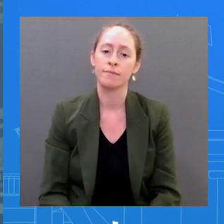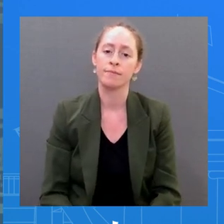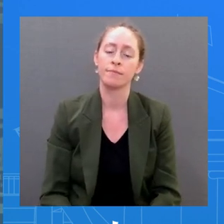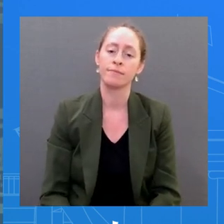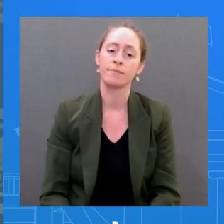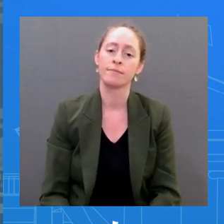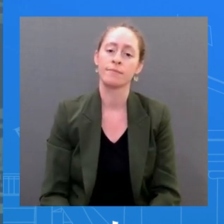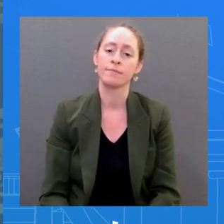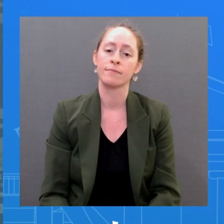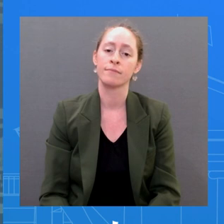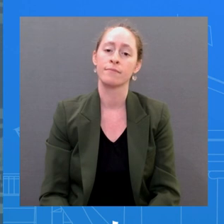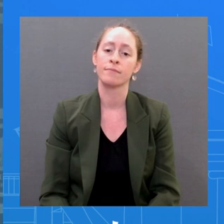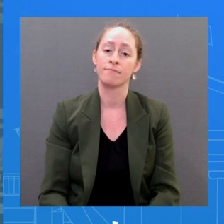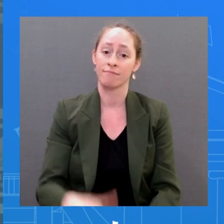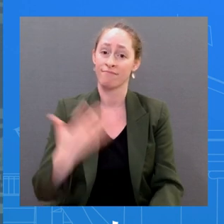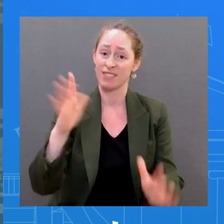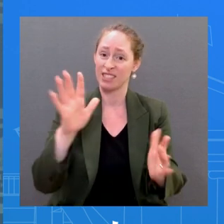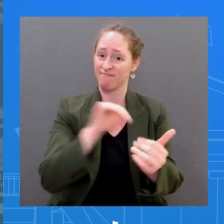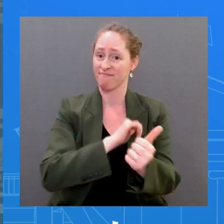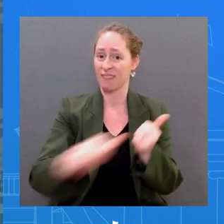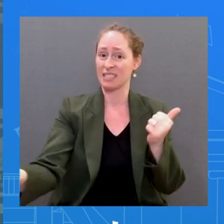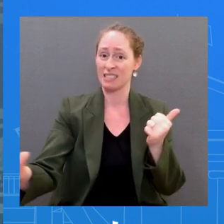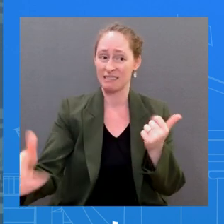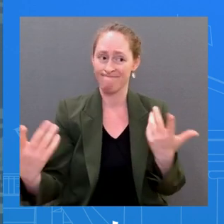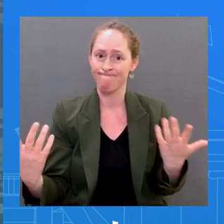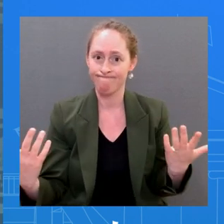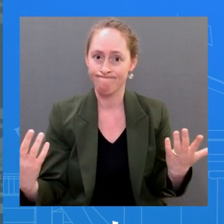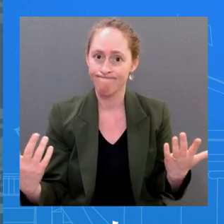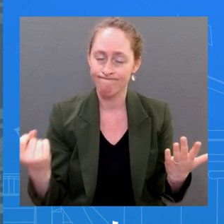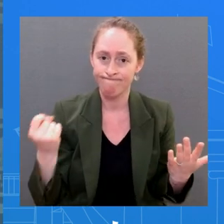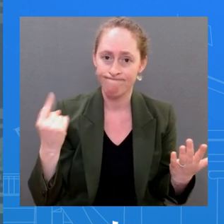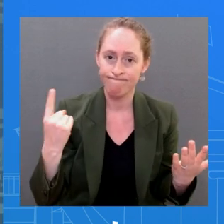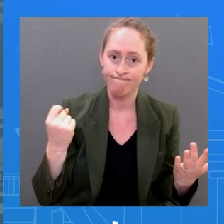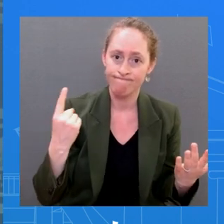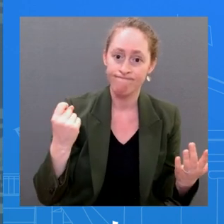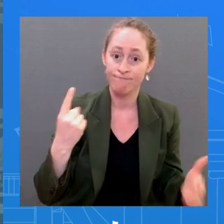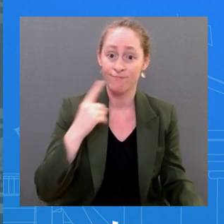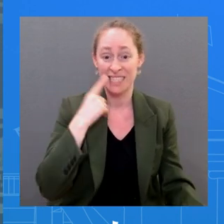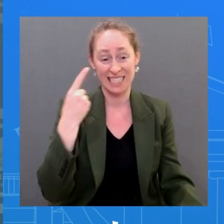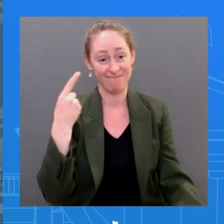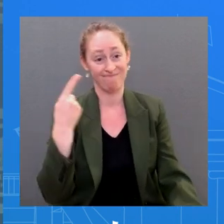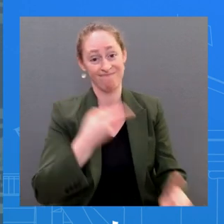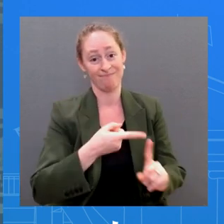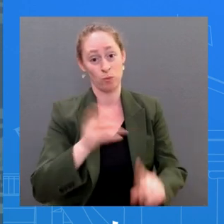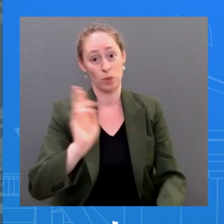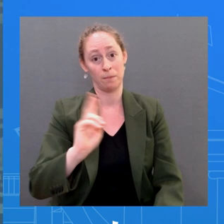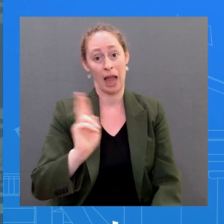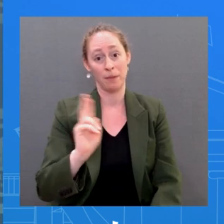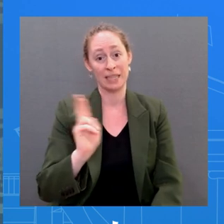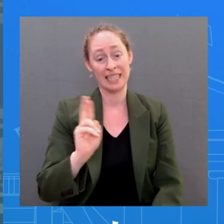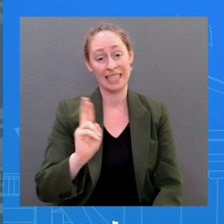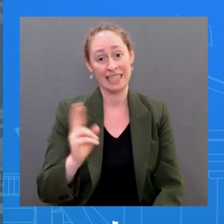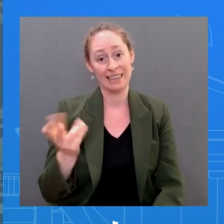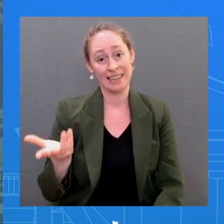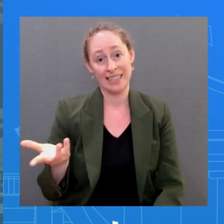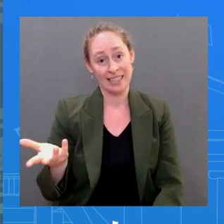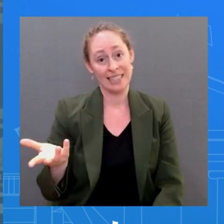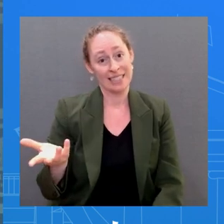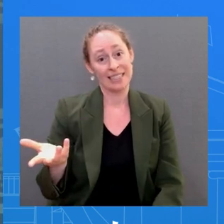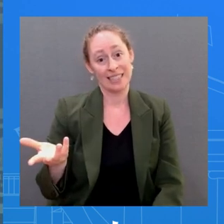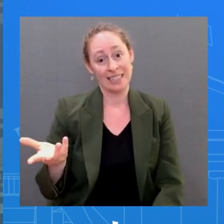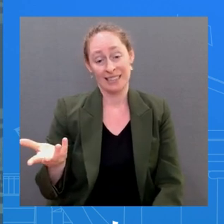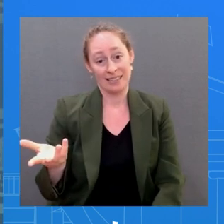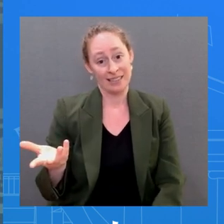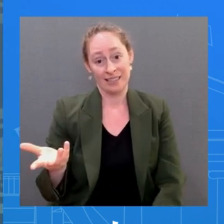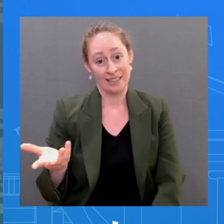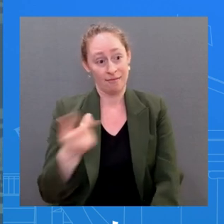day, it's Republicans in Congress. They need to act. They have to answer to the American people if they can't get the vaccine treatments